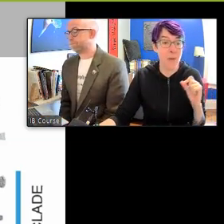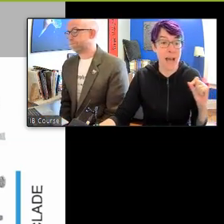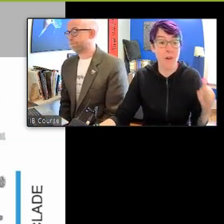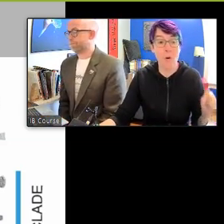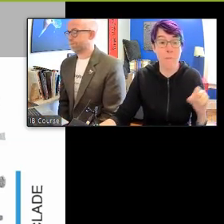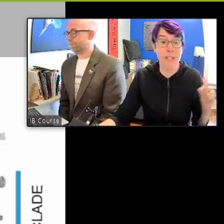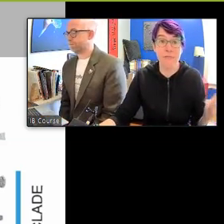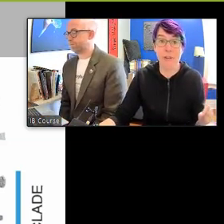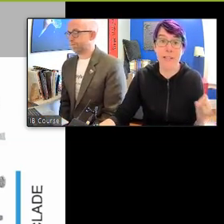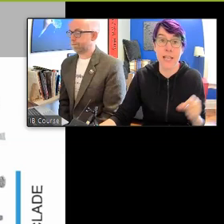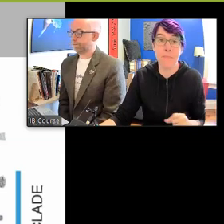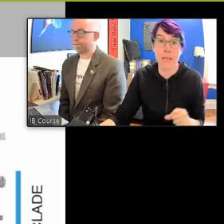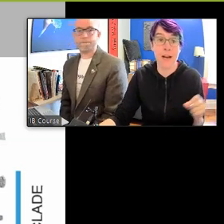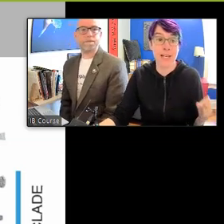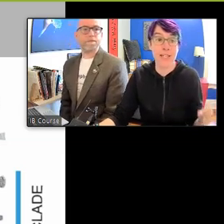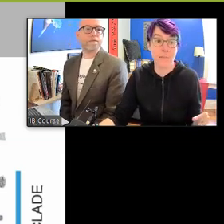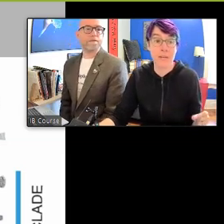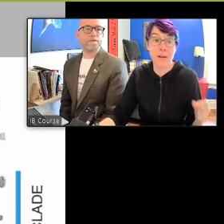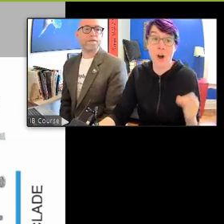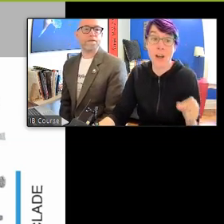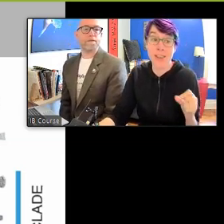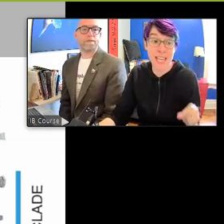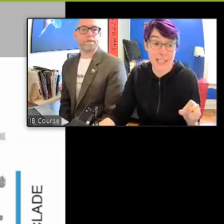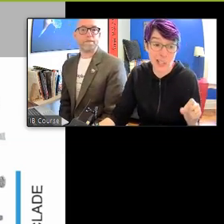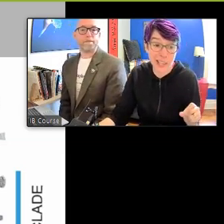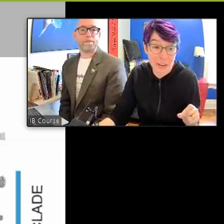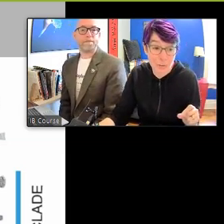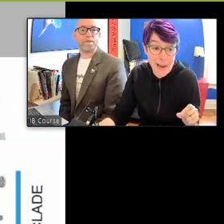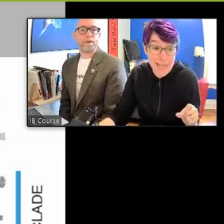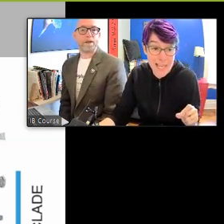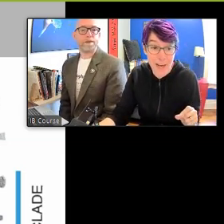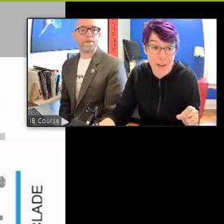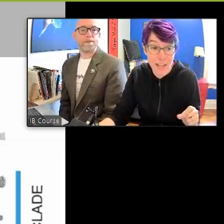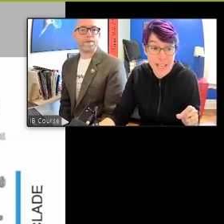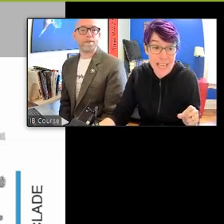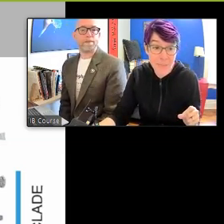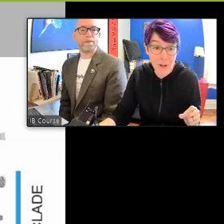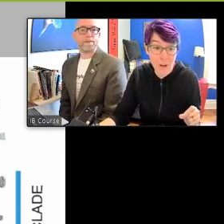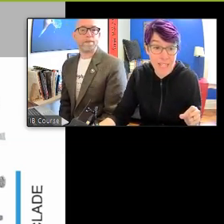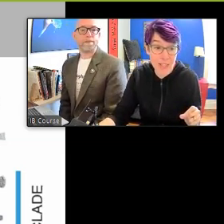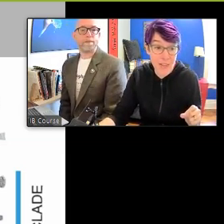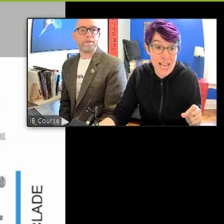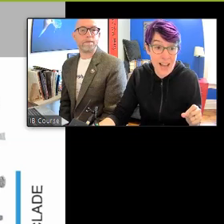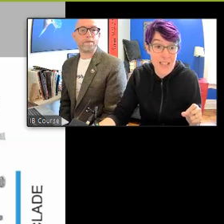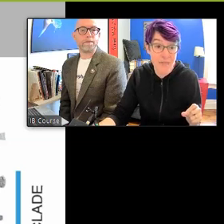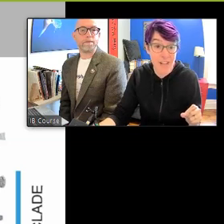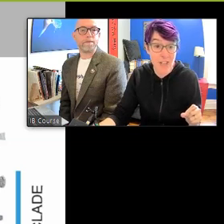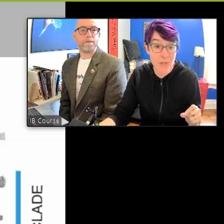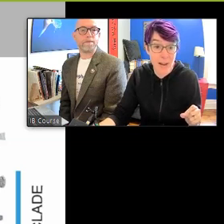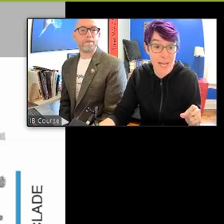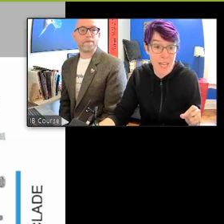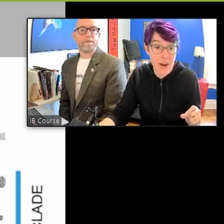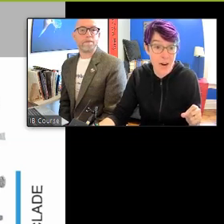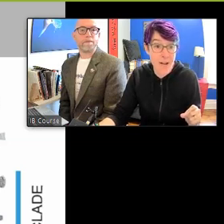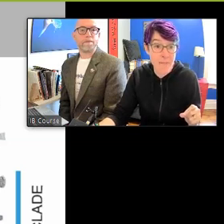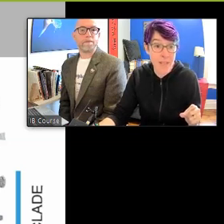And then we have a whole bunch of traits that appear and disappear on this. Looking right here, hemoglobin, these are the ice fish